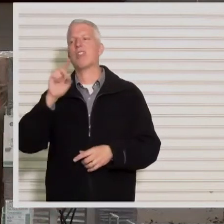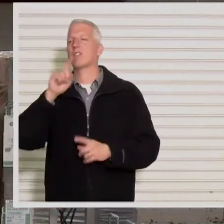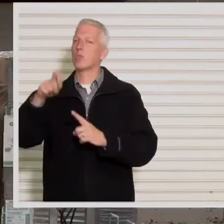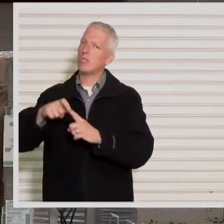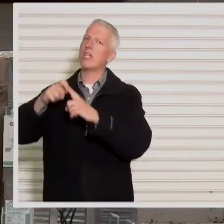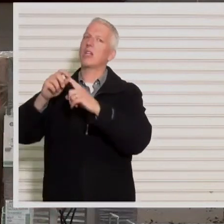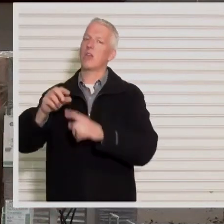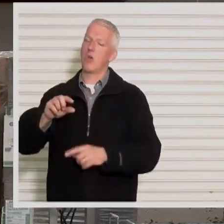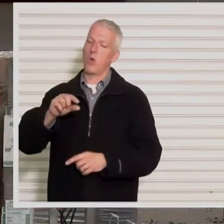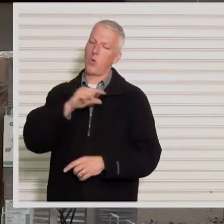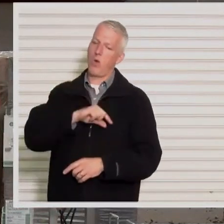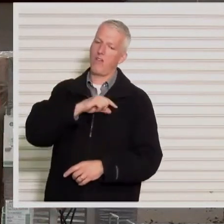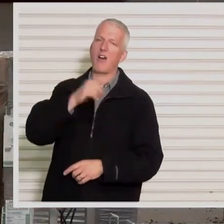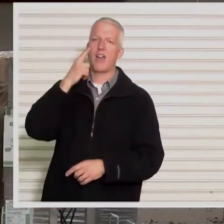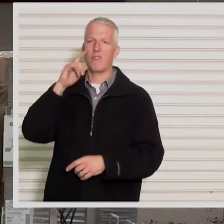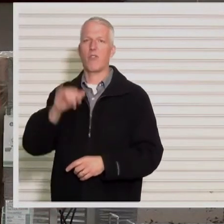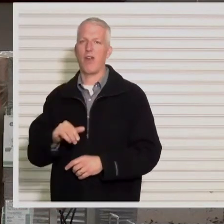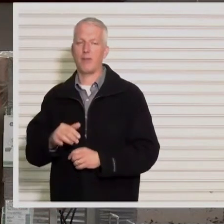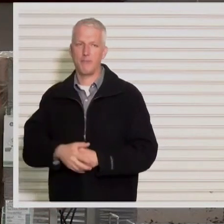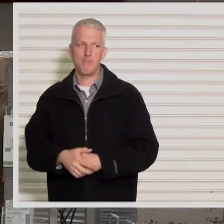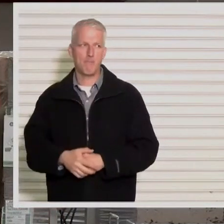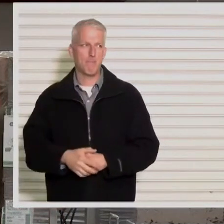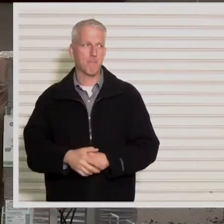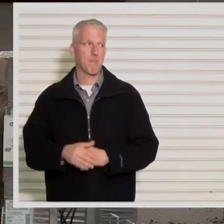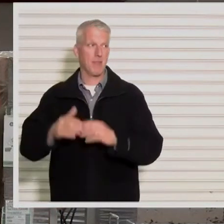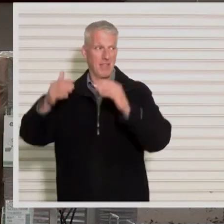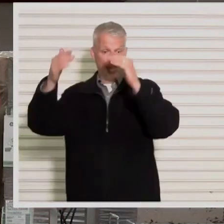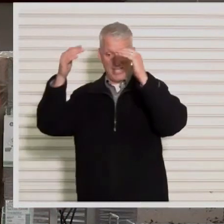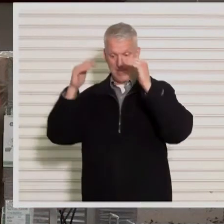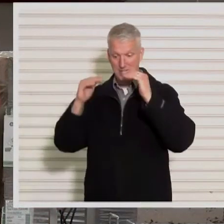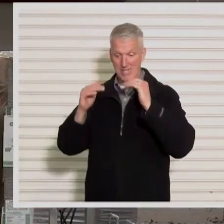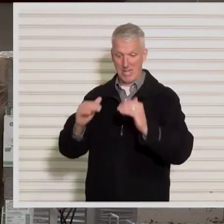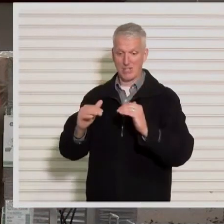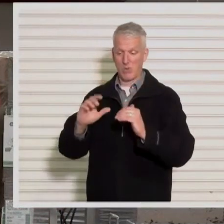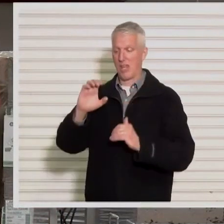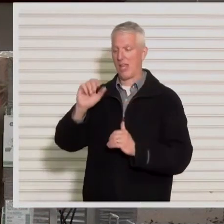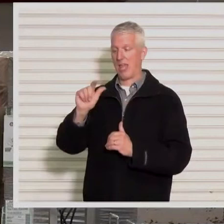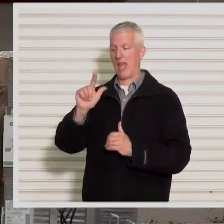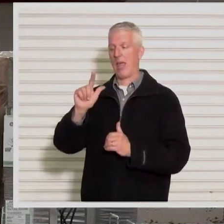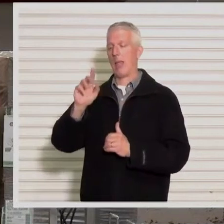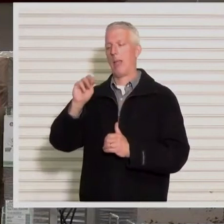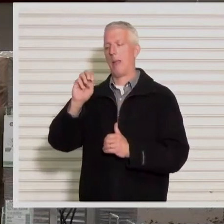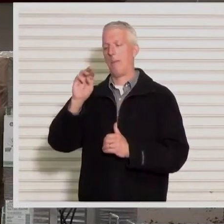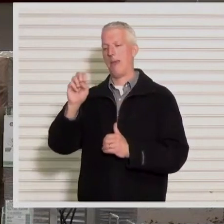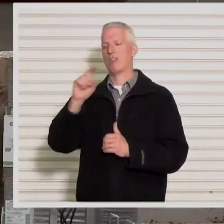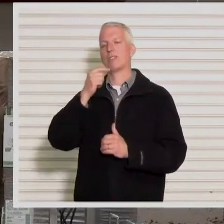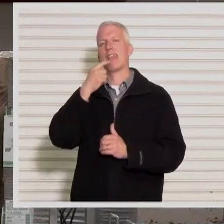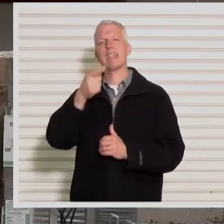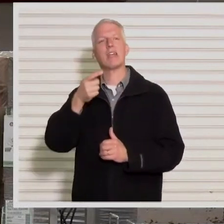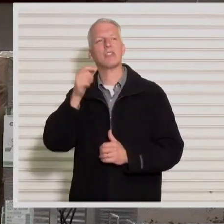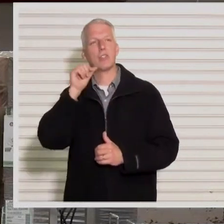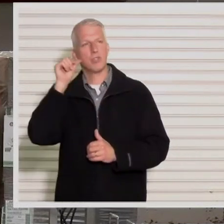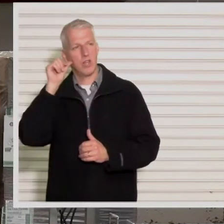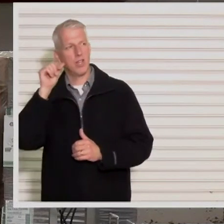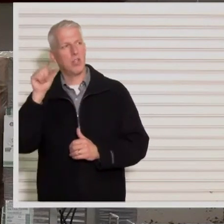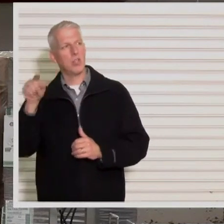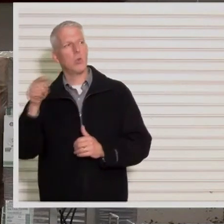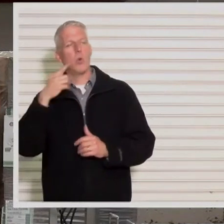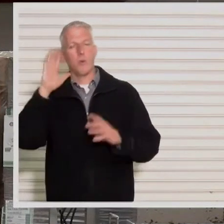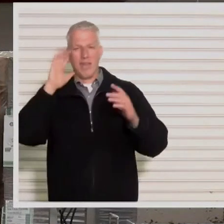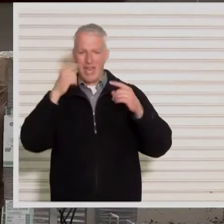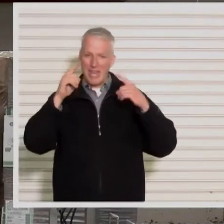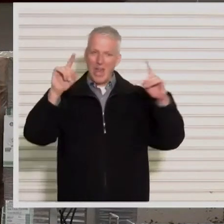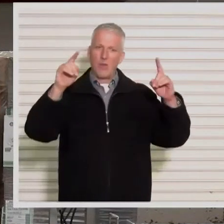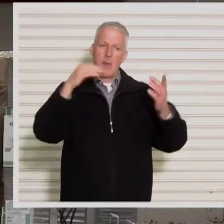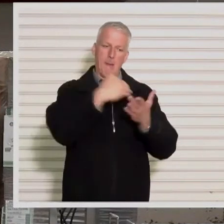that. Thank you. This question comes from Jackie Botts of Cal Matters. You said in your presser yesterday that you'd be announcing the